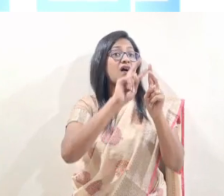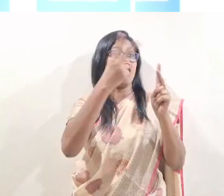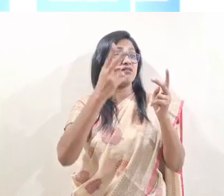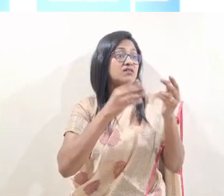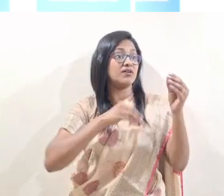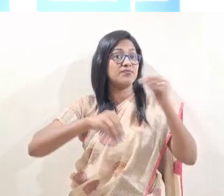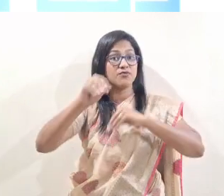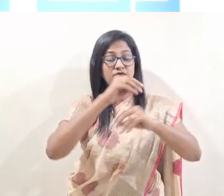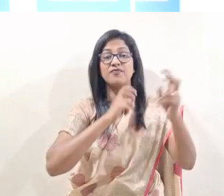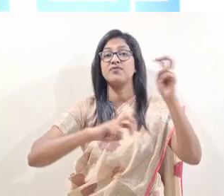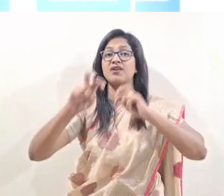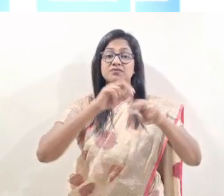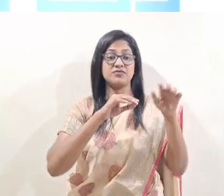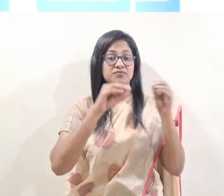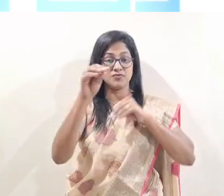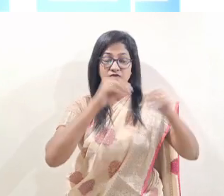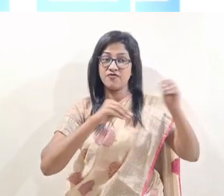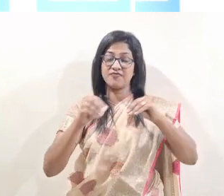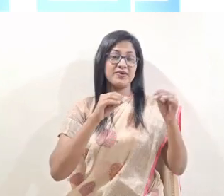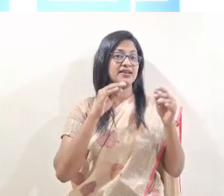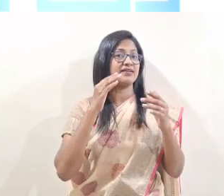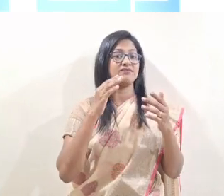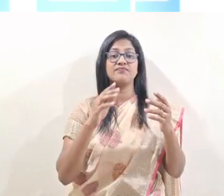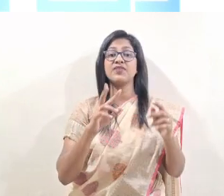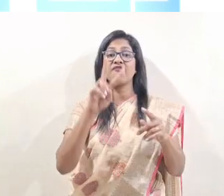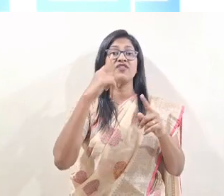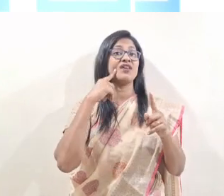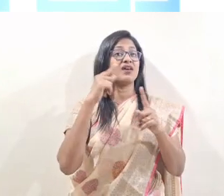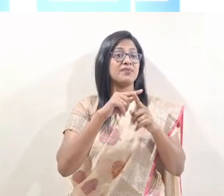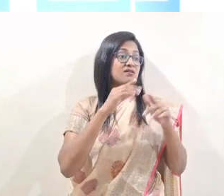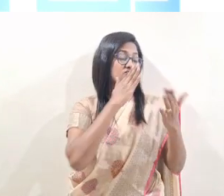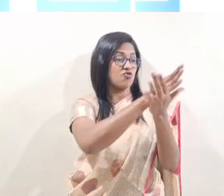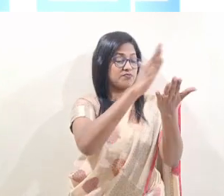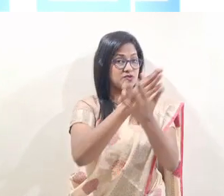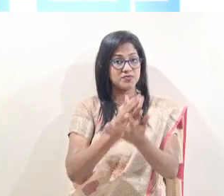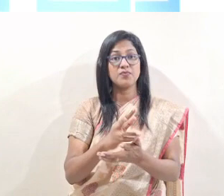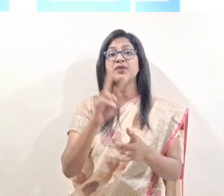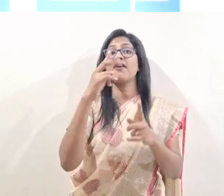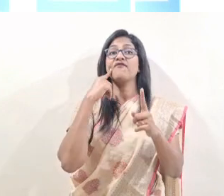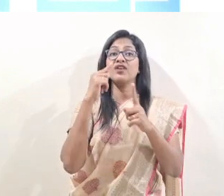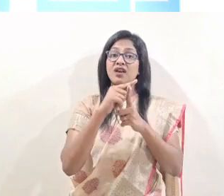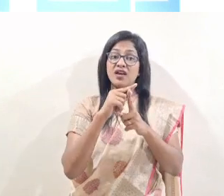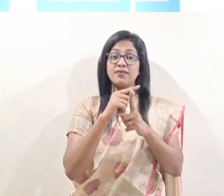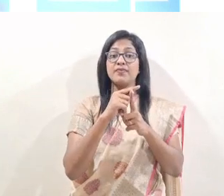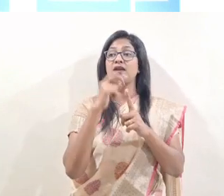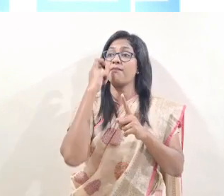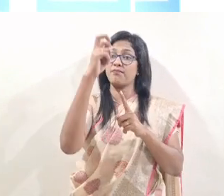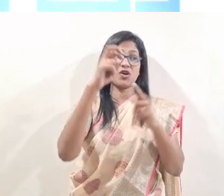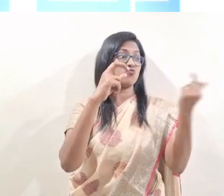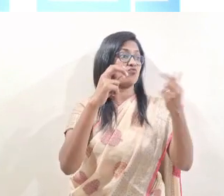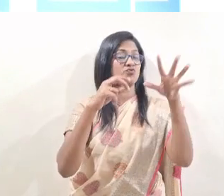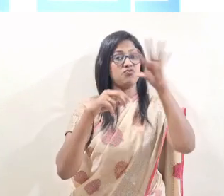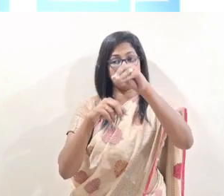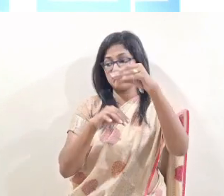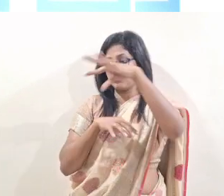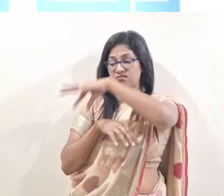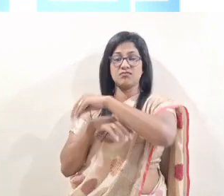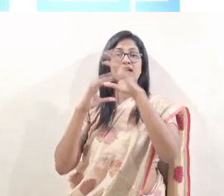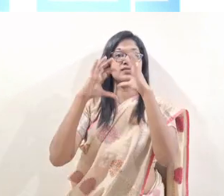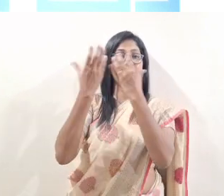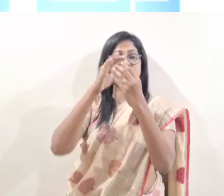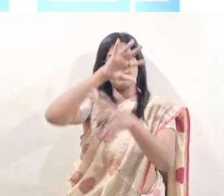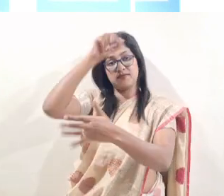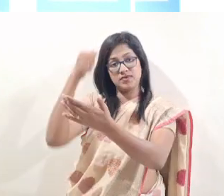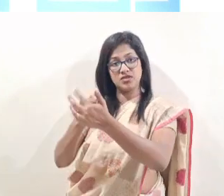other modes of movements and transport, and all the people except VIPs, they were expected to take the metro to reach the stadium and also to